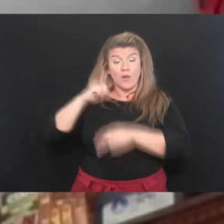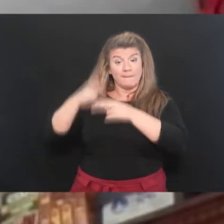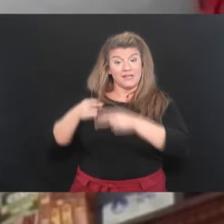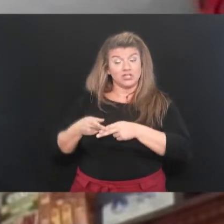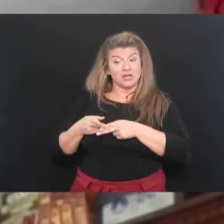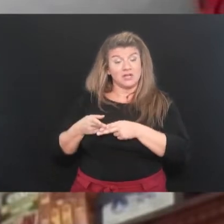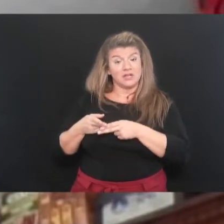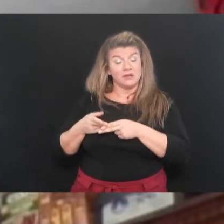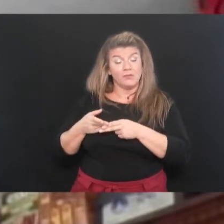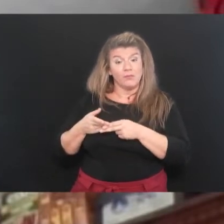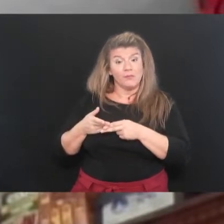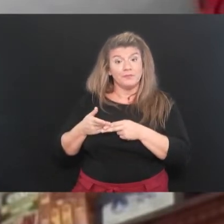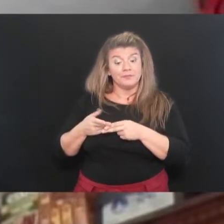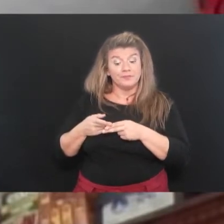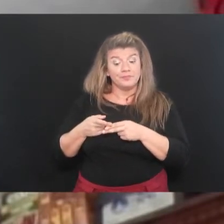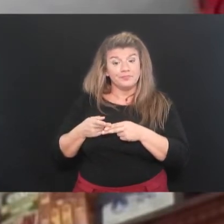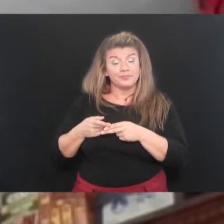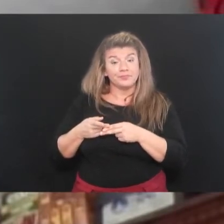that